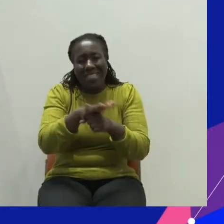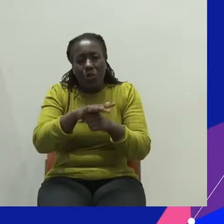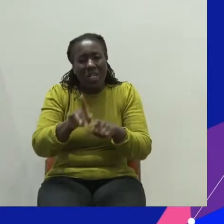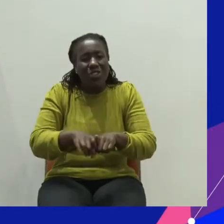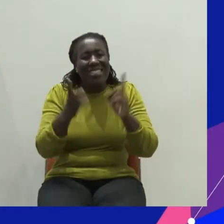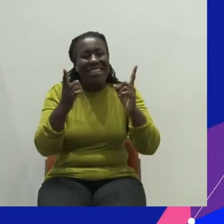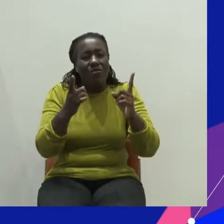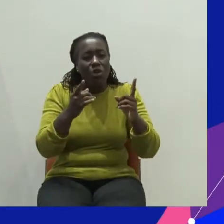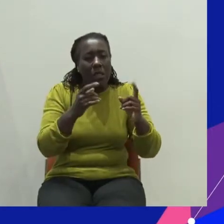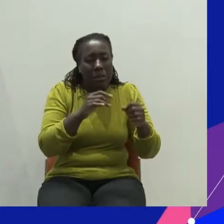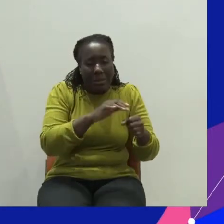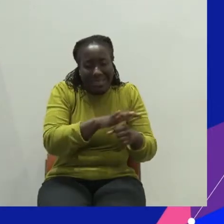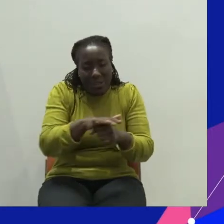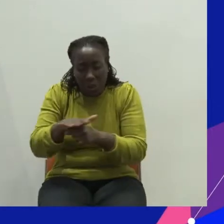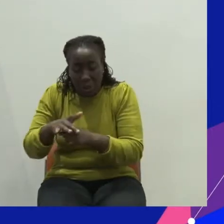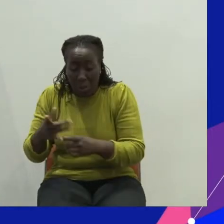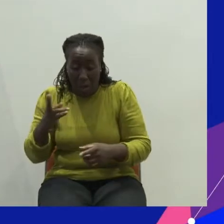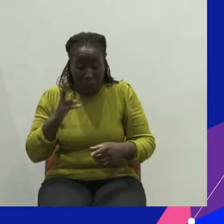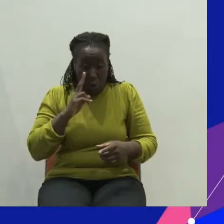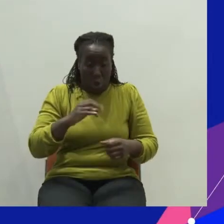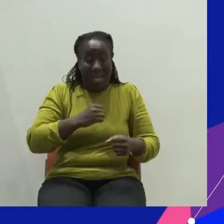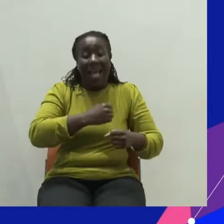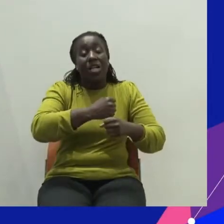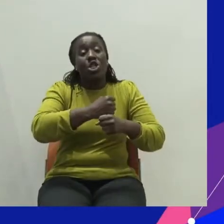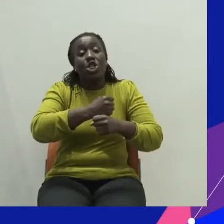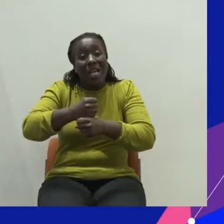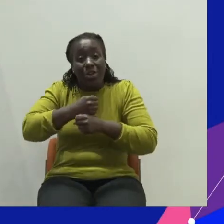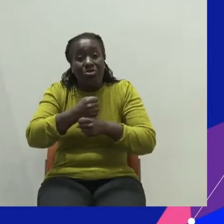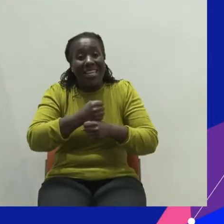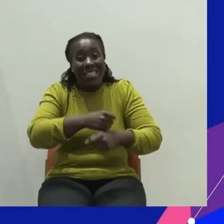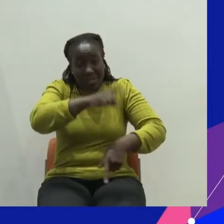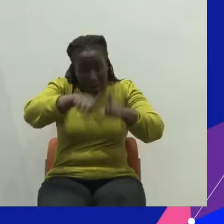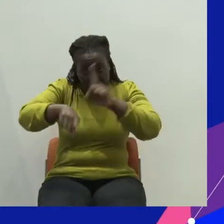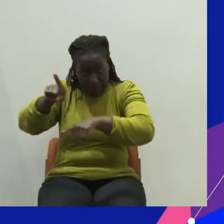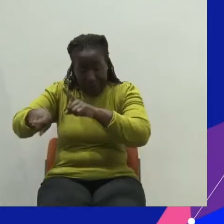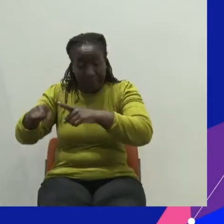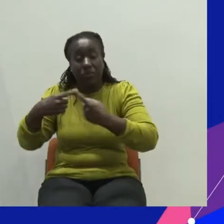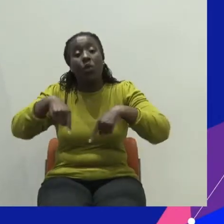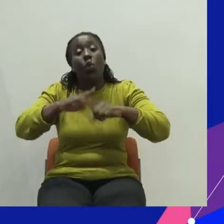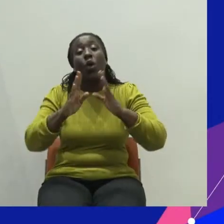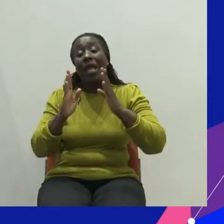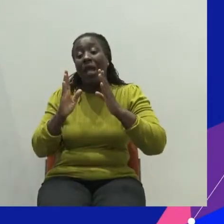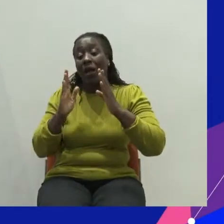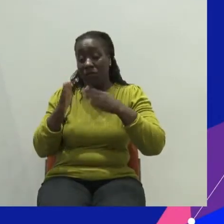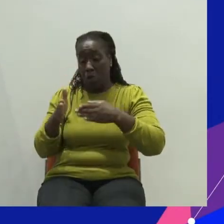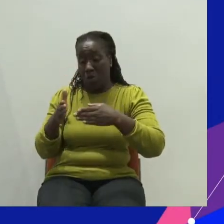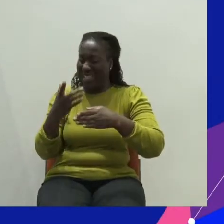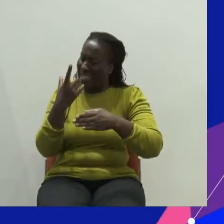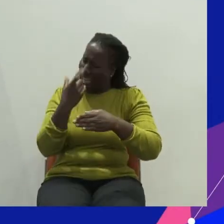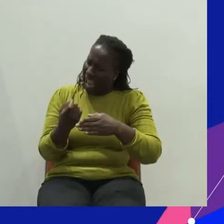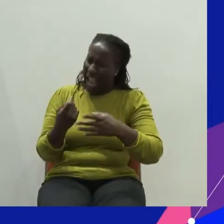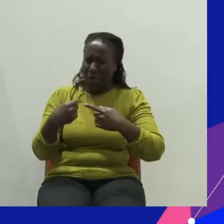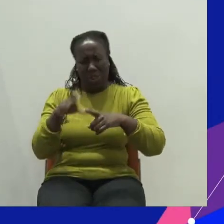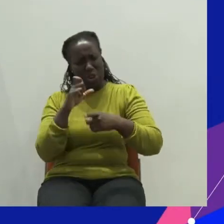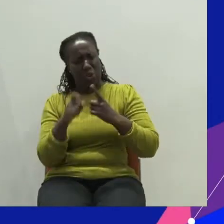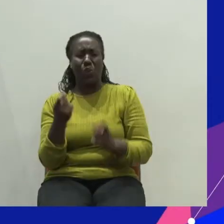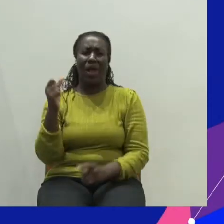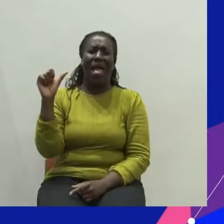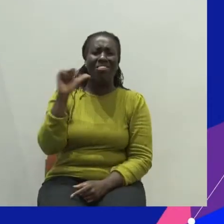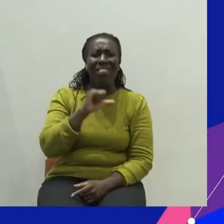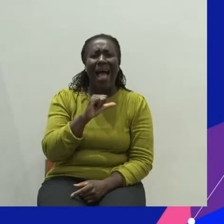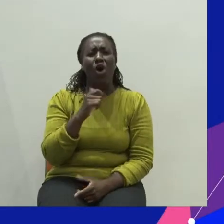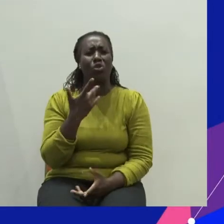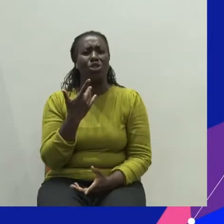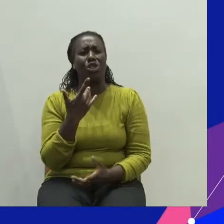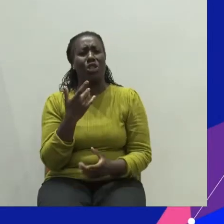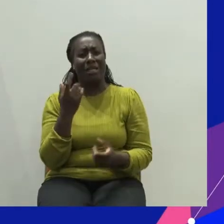we are looking at generating diversity, that's when we focus on, can you do 1,000 experiments in one